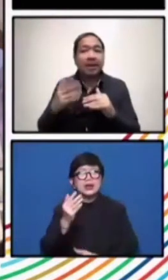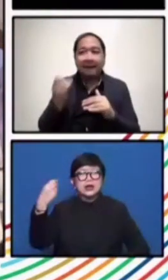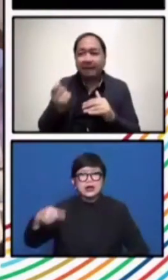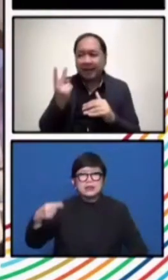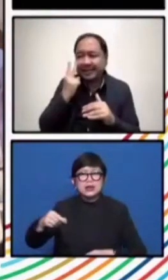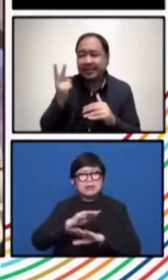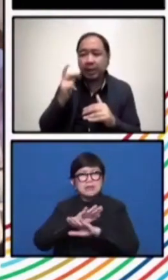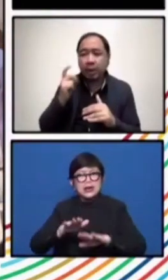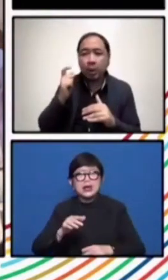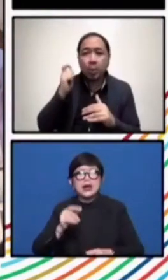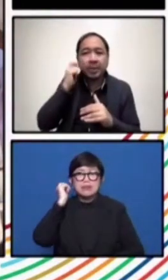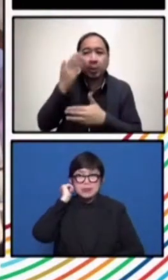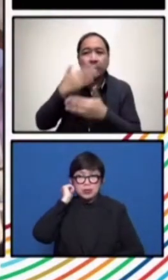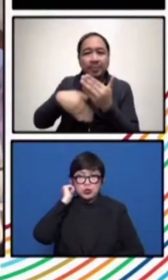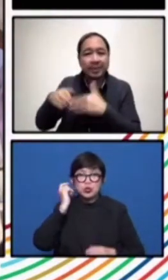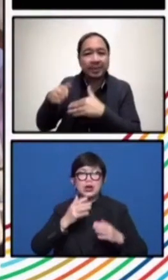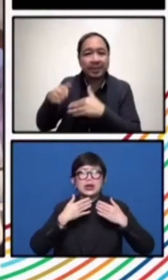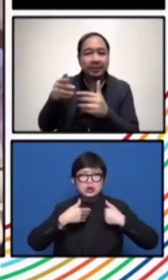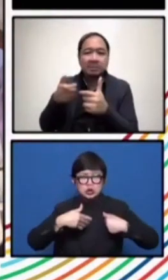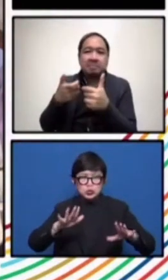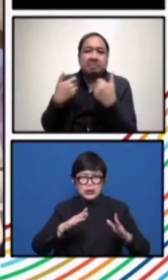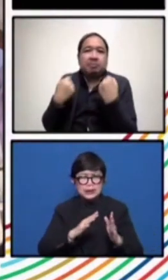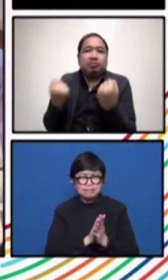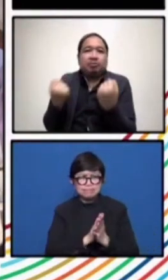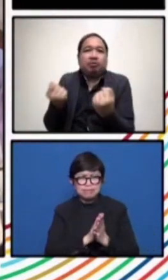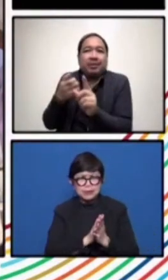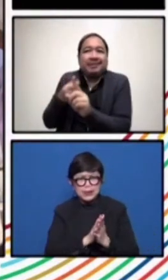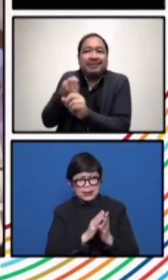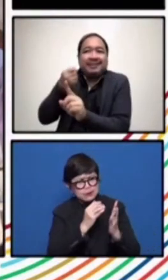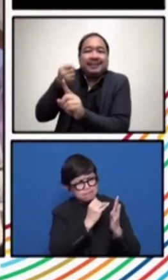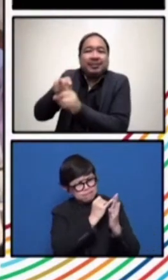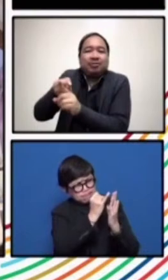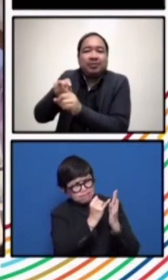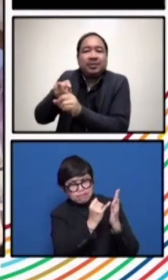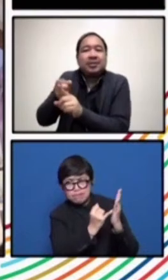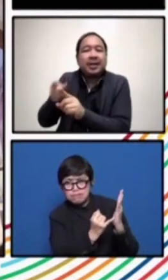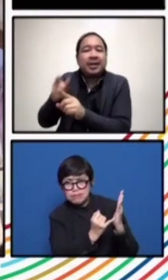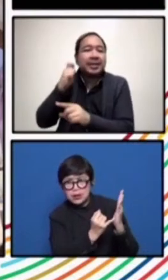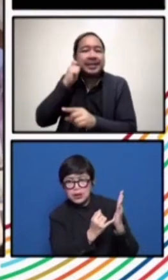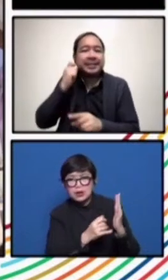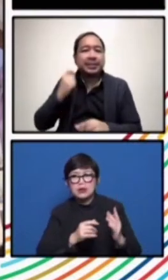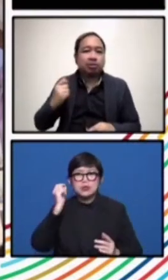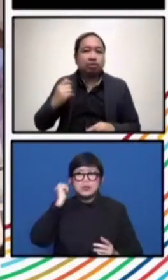group of women in the gender maintaining strategy five and